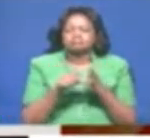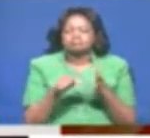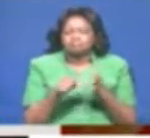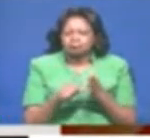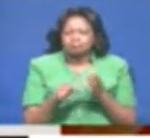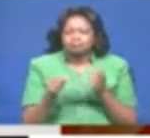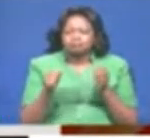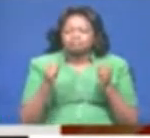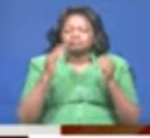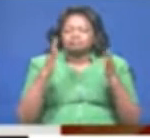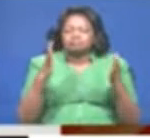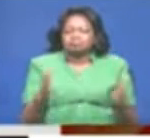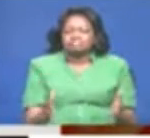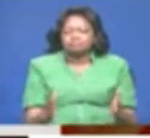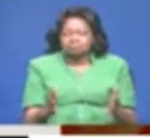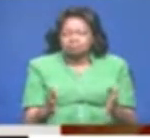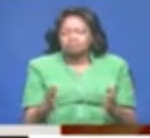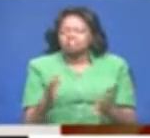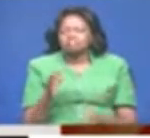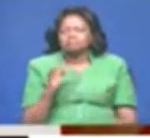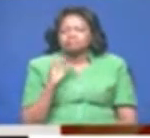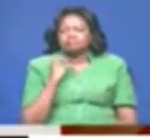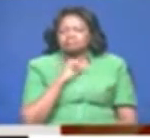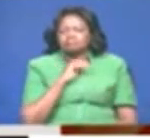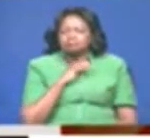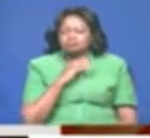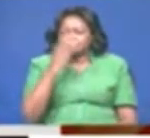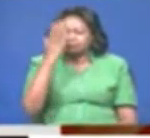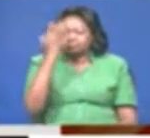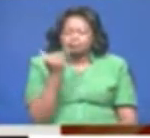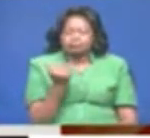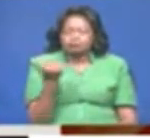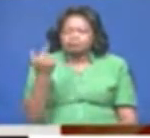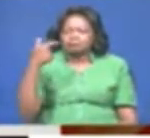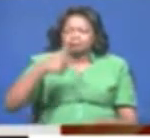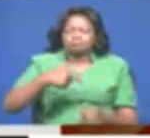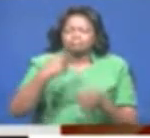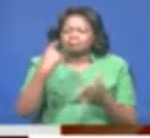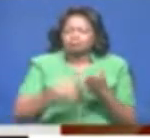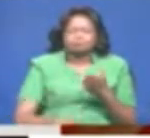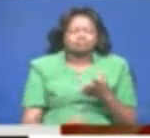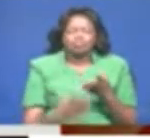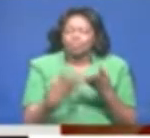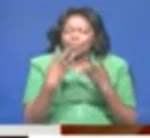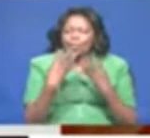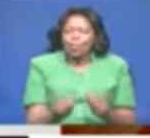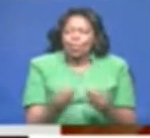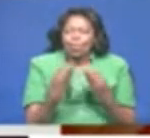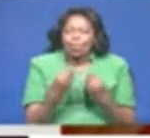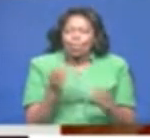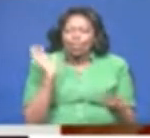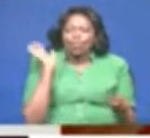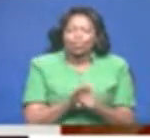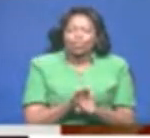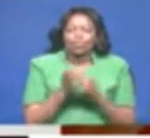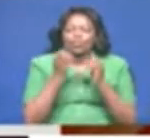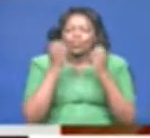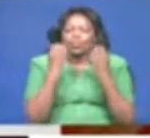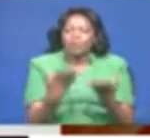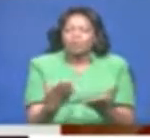crying foul over what they have termed as exorbitant petrol prices. The price of the commodity is retailing at